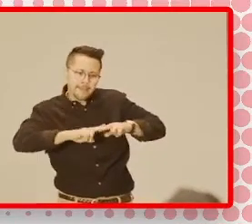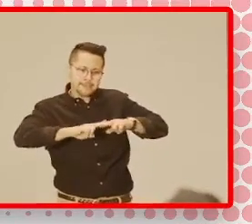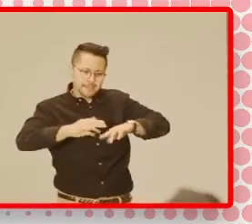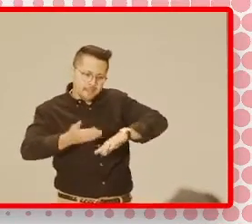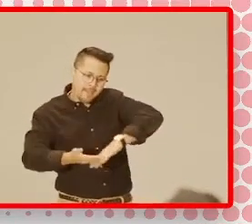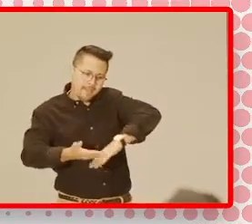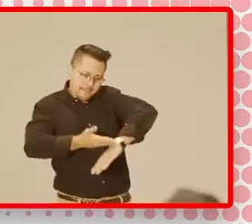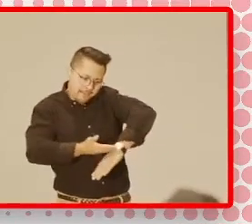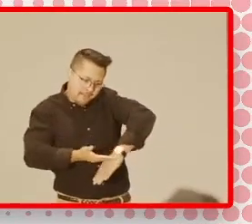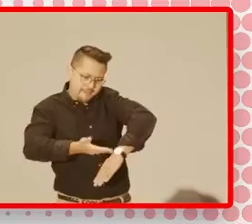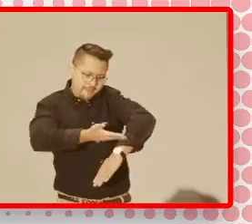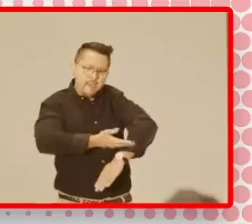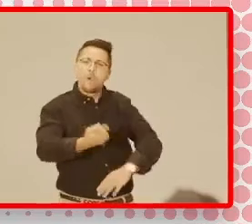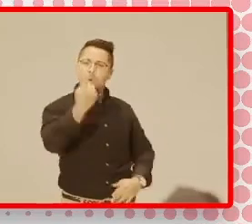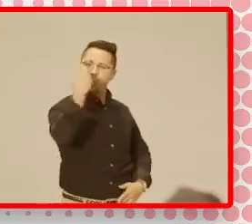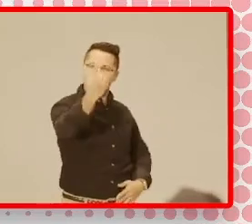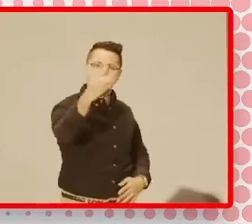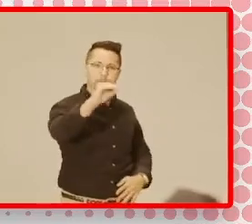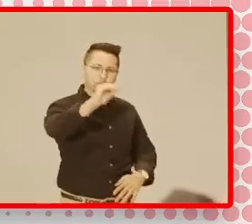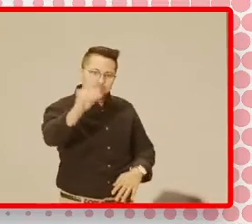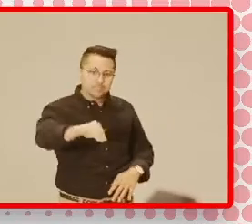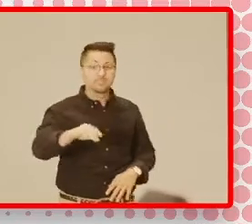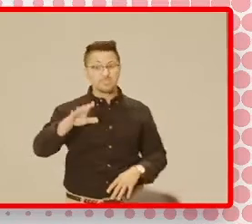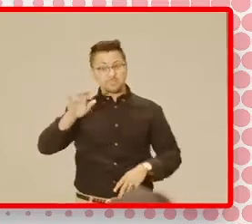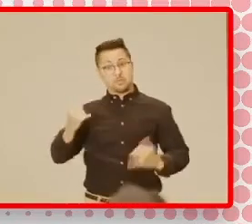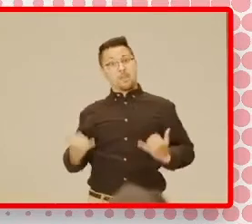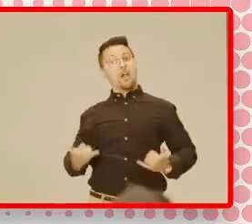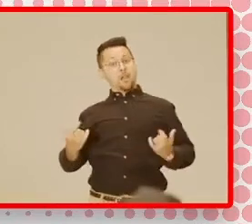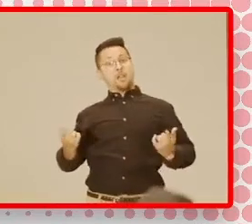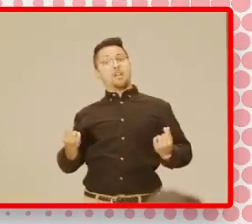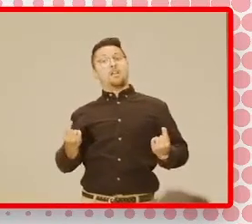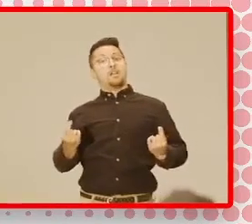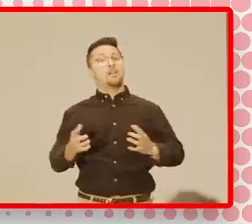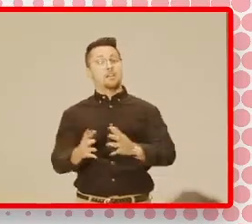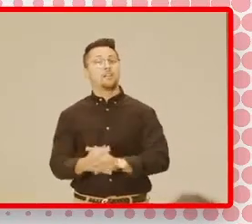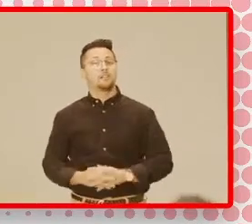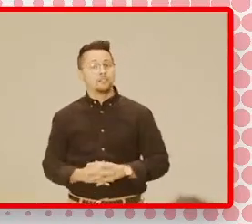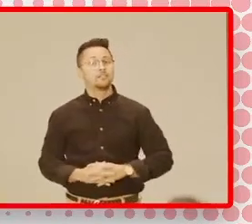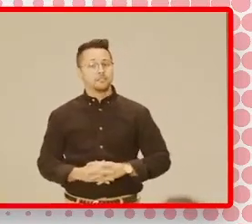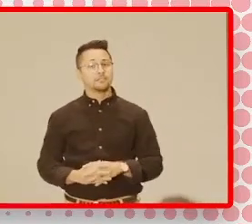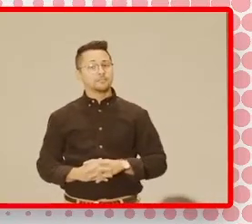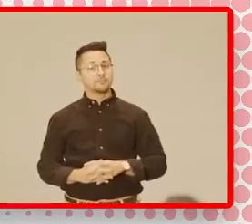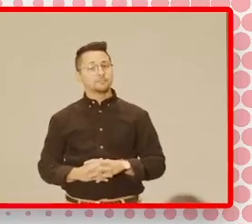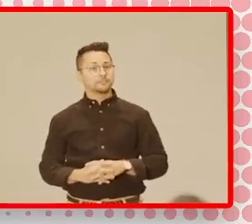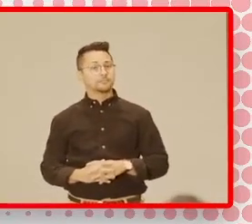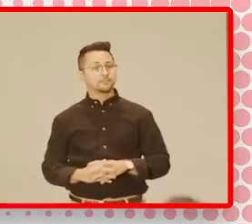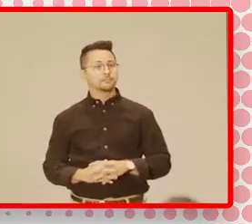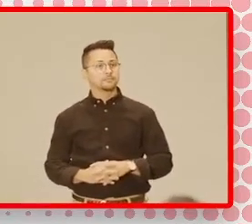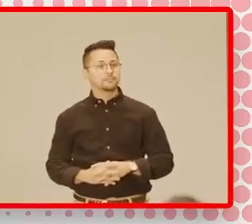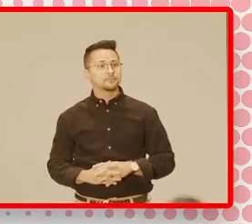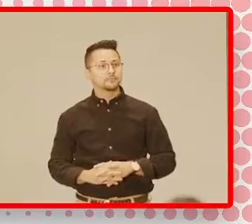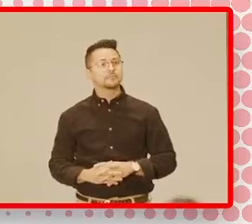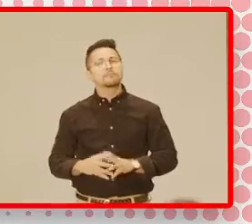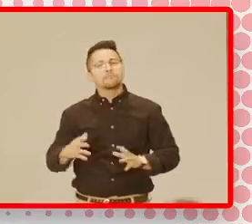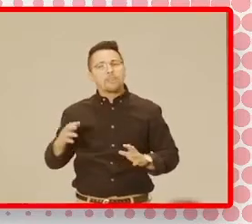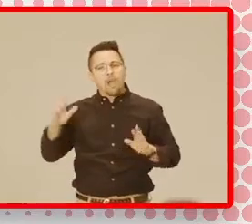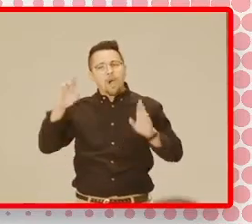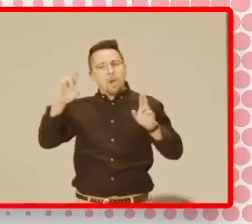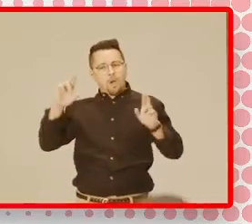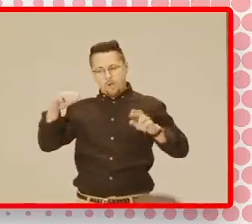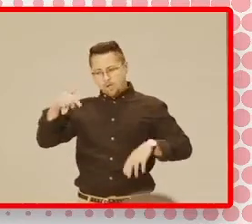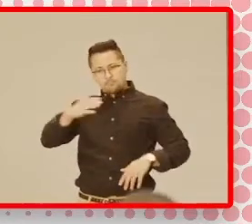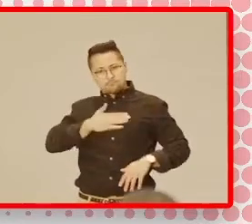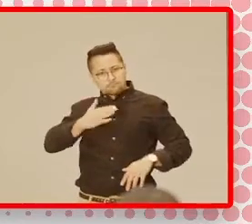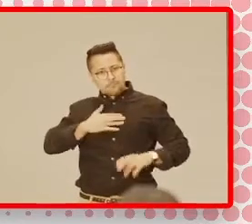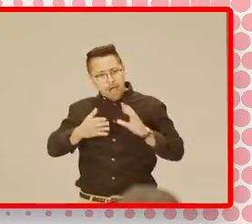So what are we going to do next? I hope my story will inspire